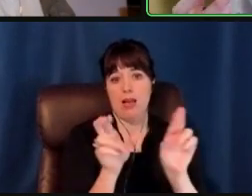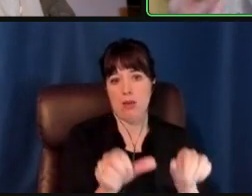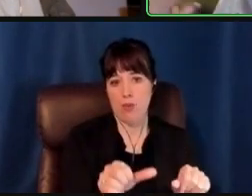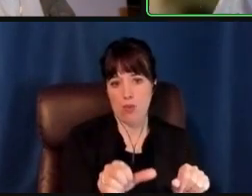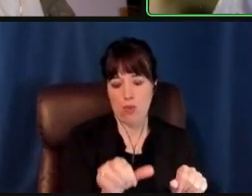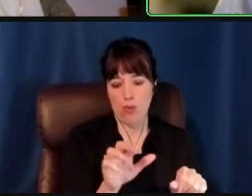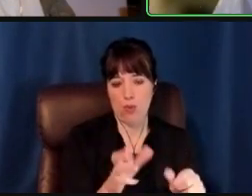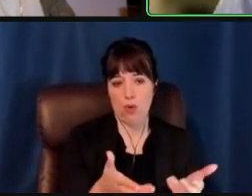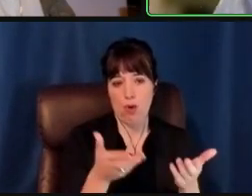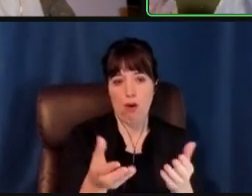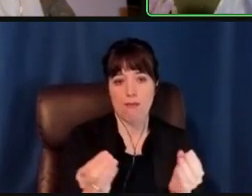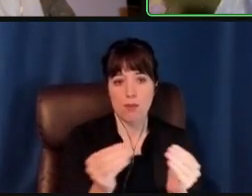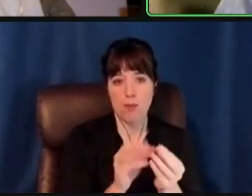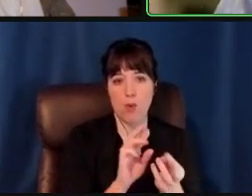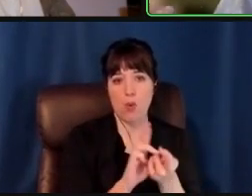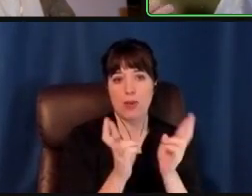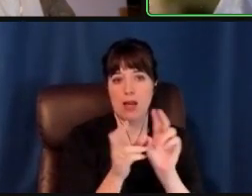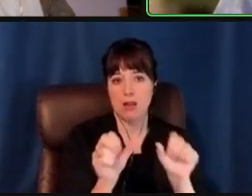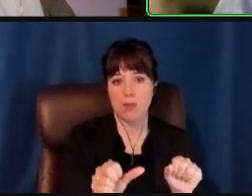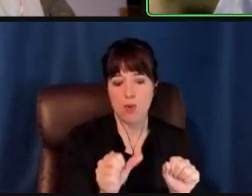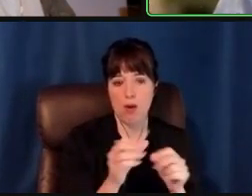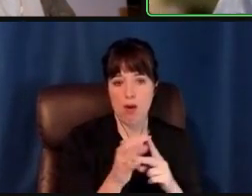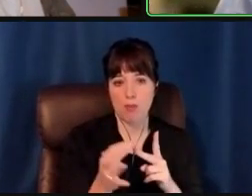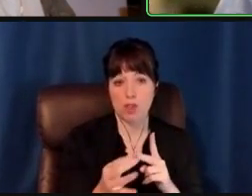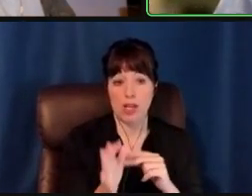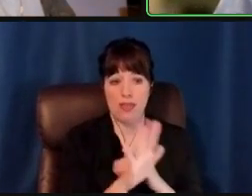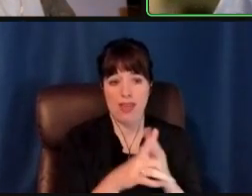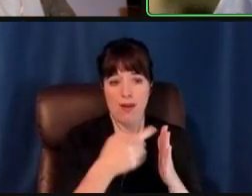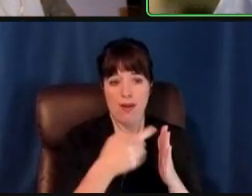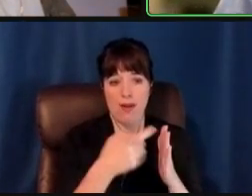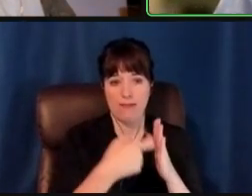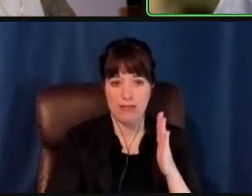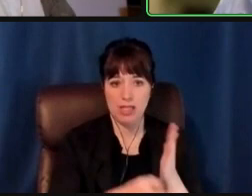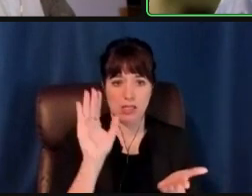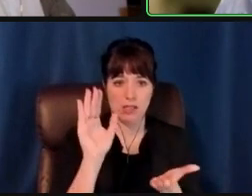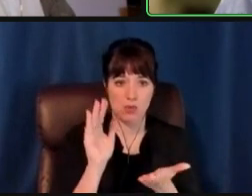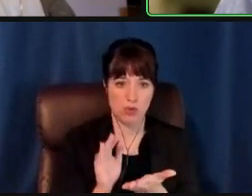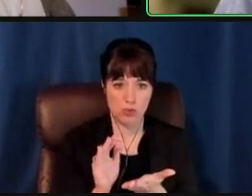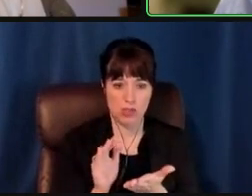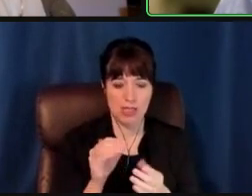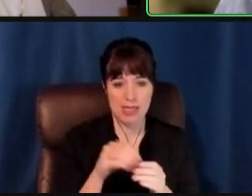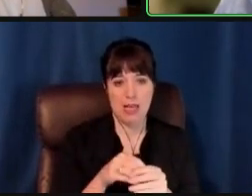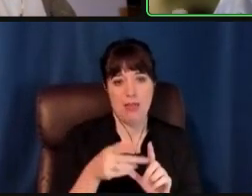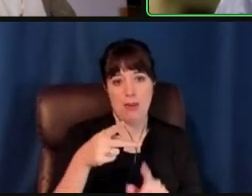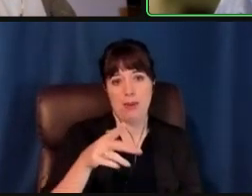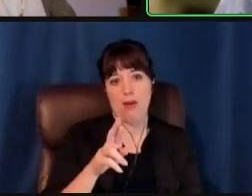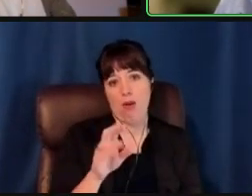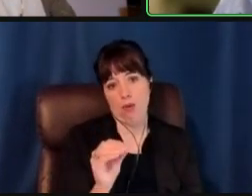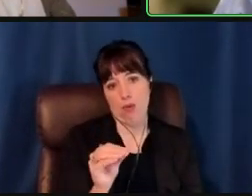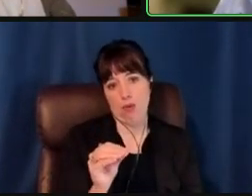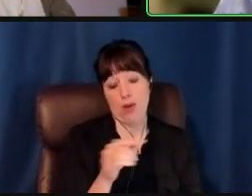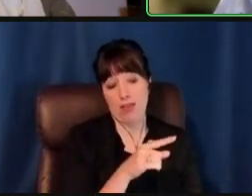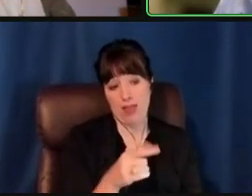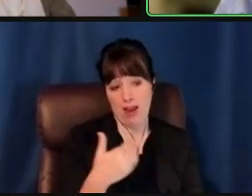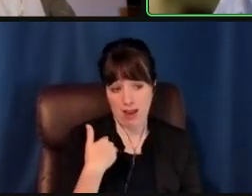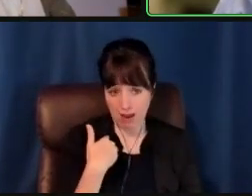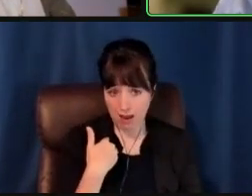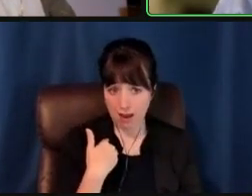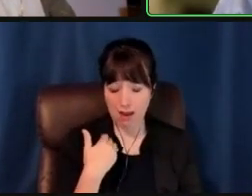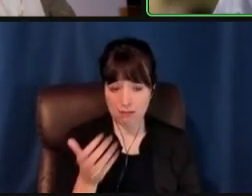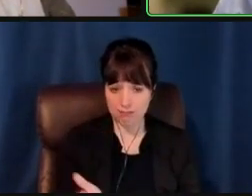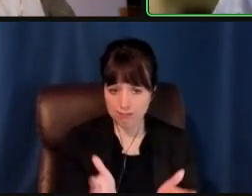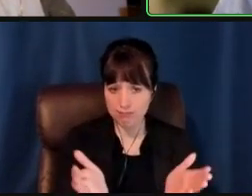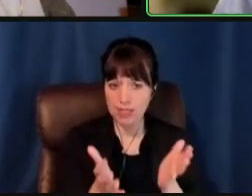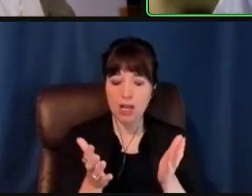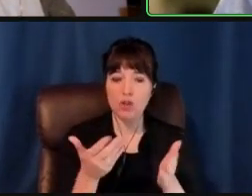more recyclable options, their fee is reduced into the PRO. So they have an incentive to